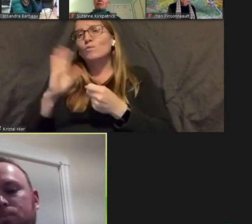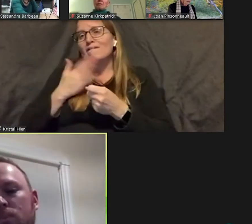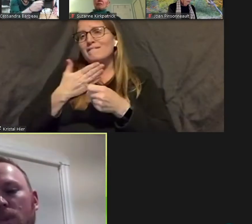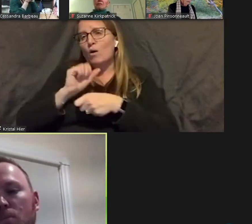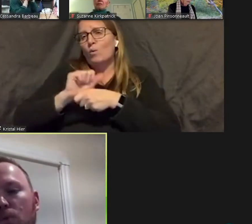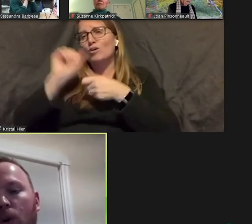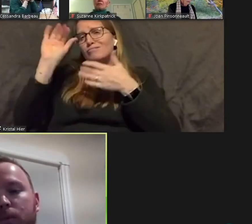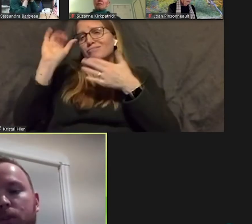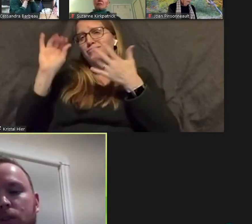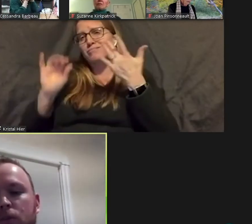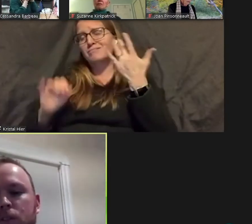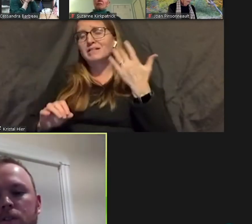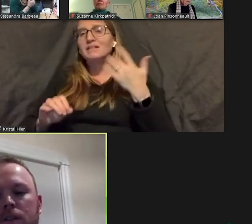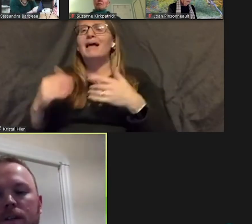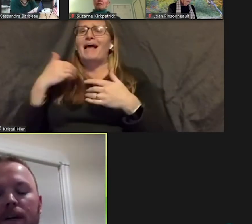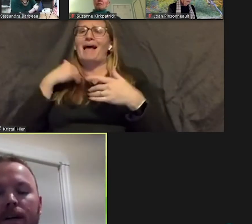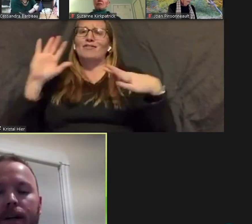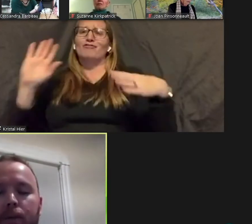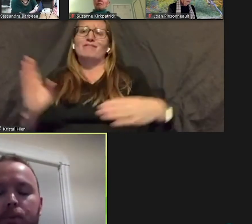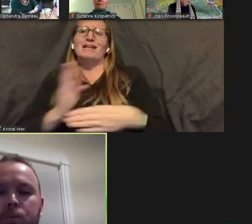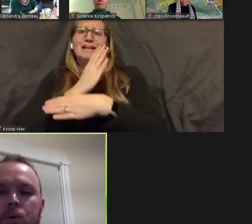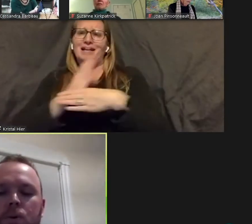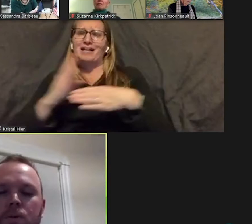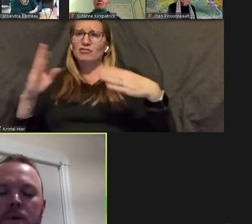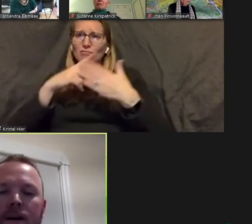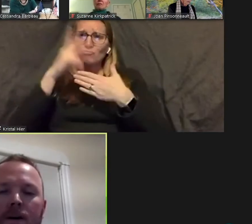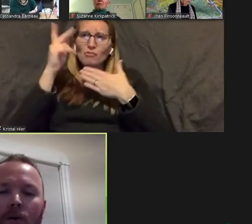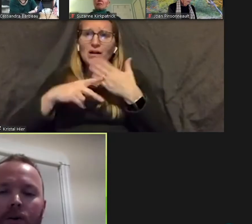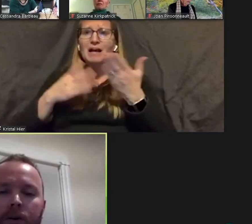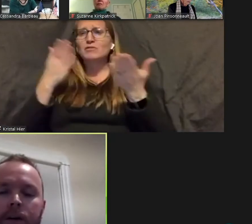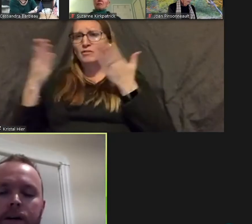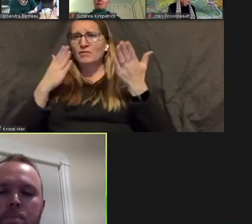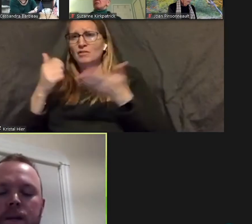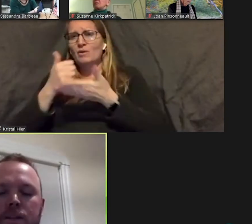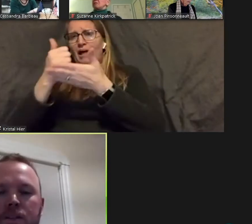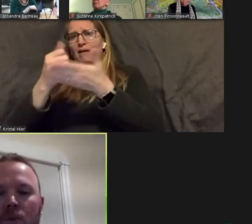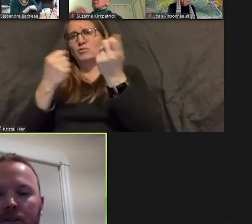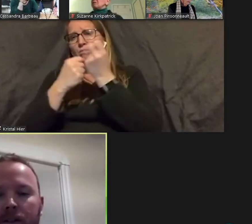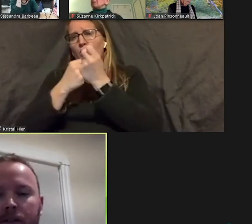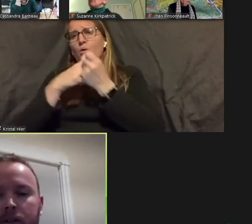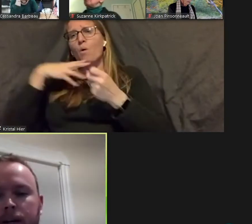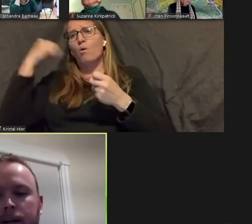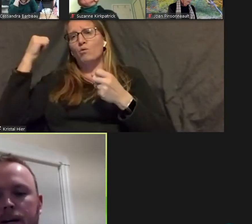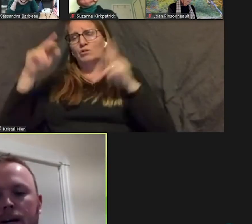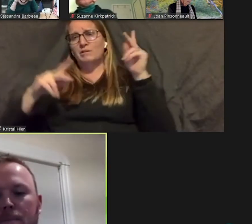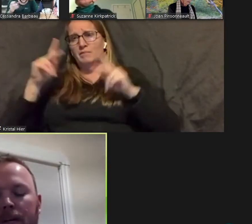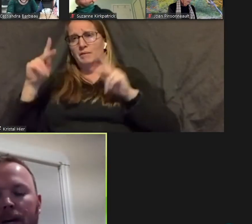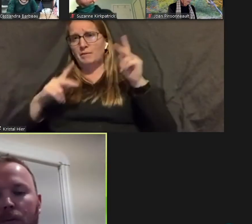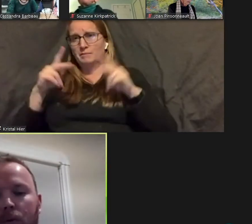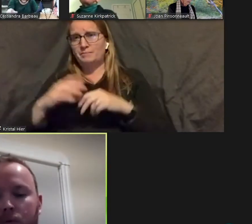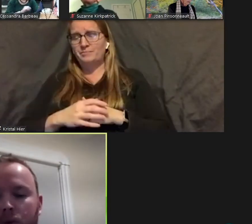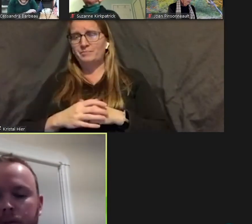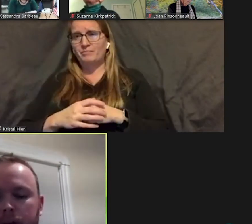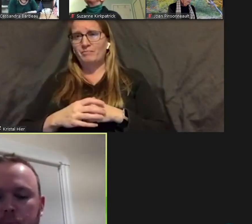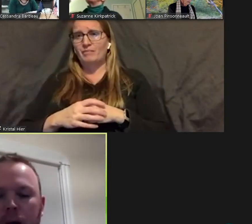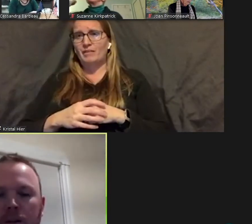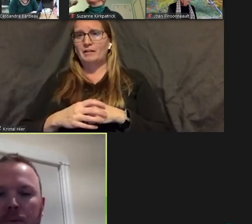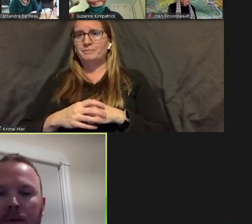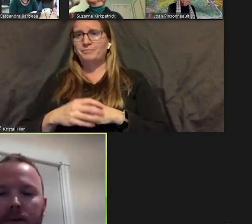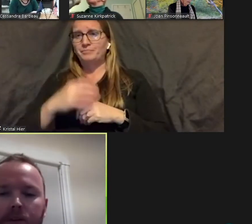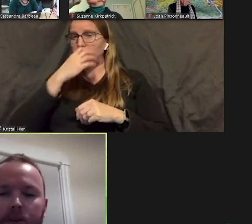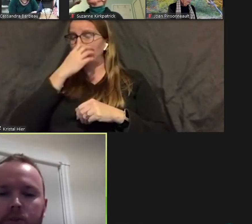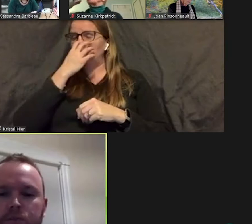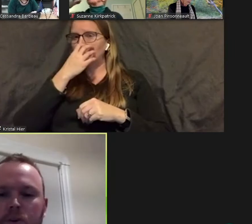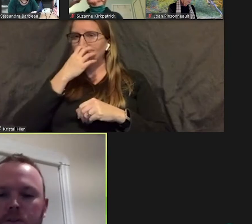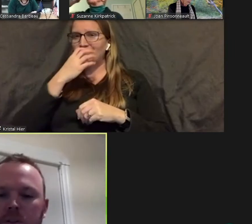additional programs and services that help to support older Bennington residents. And again, we're really